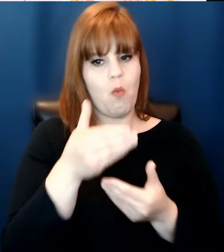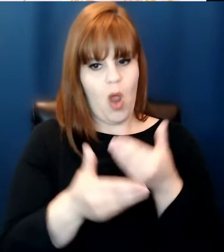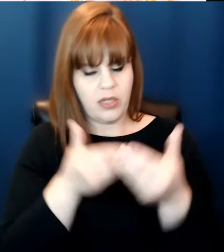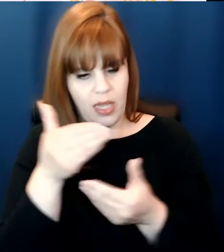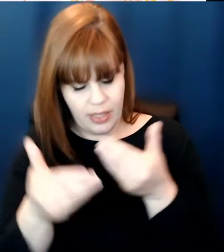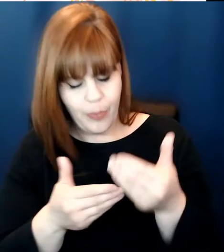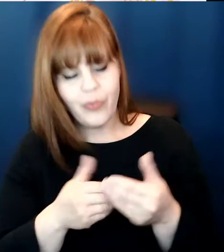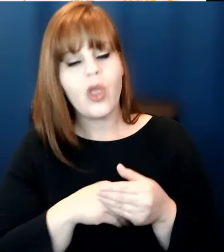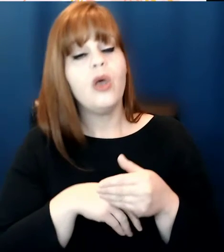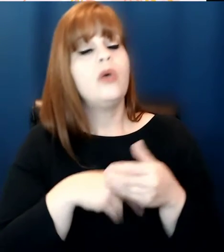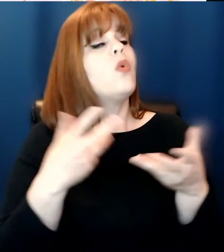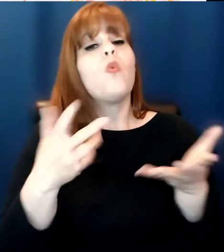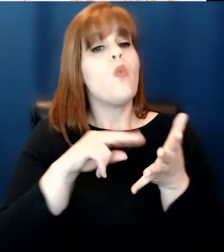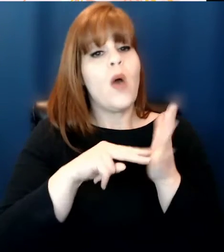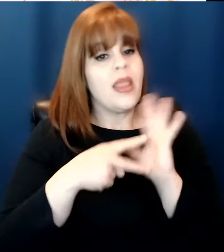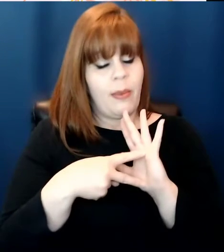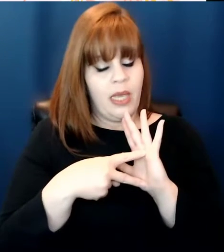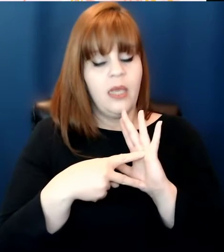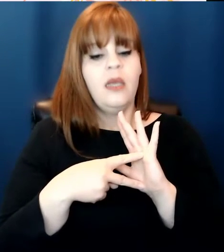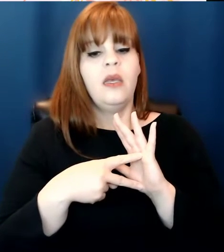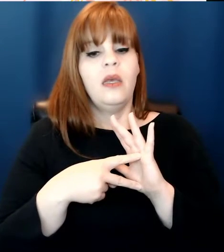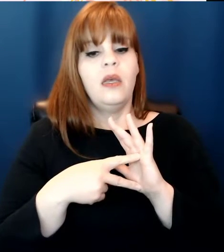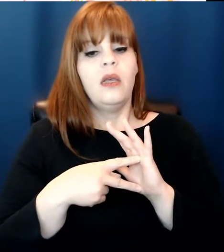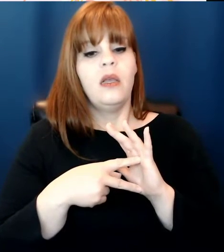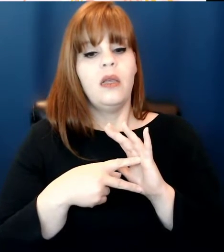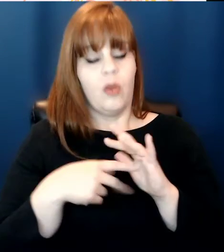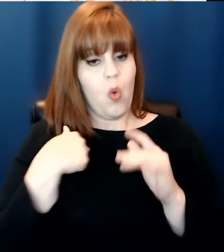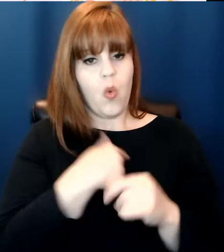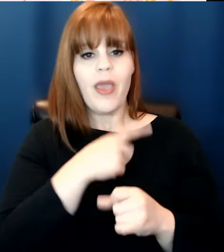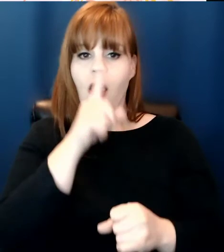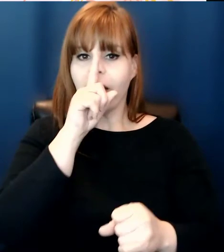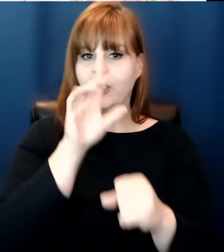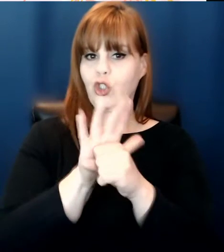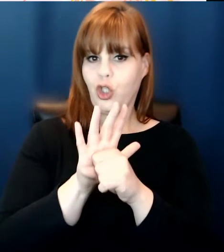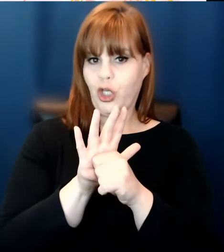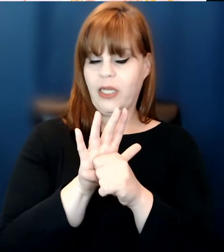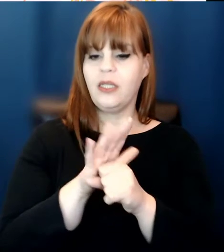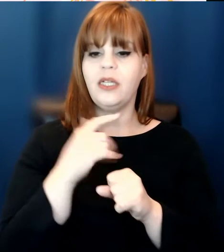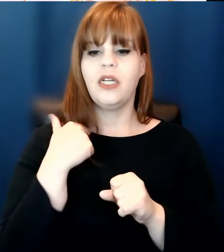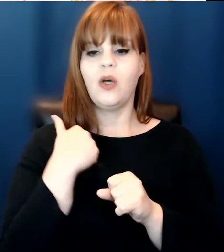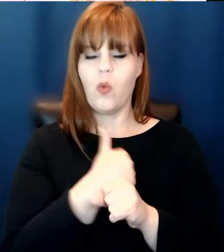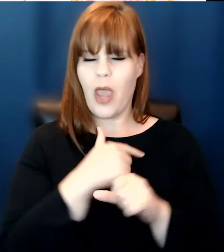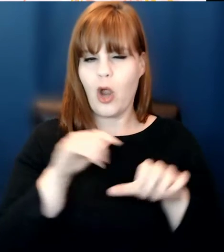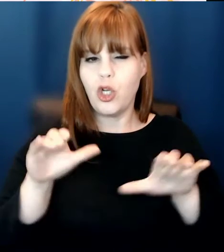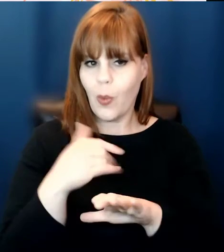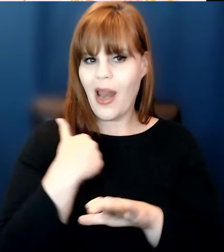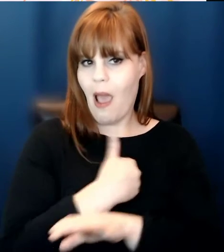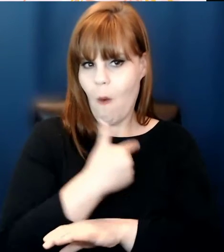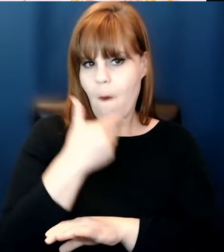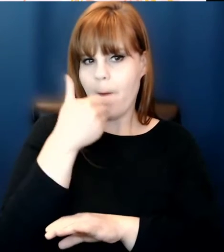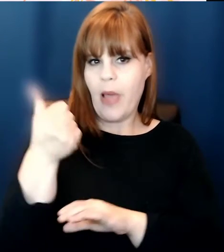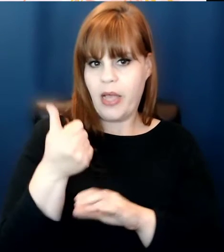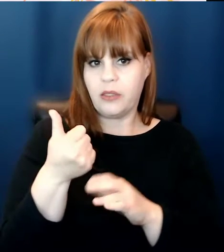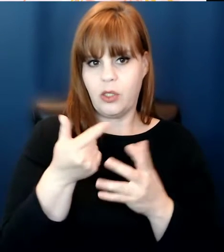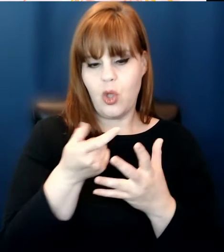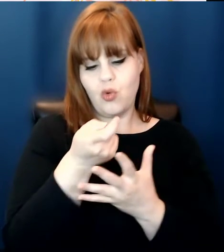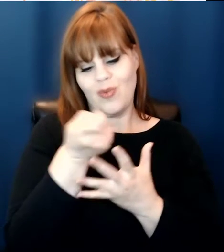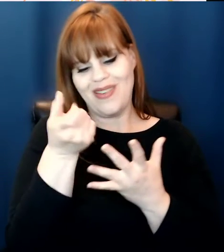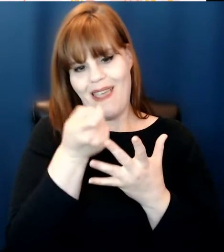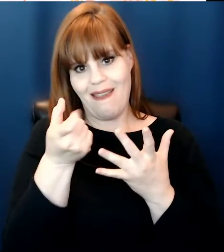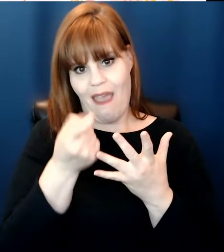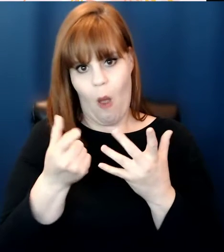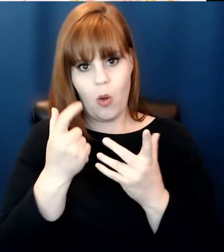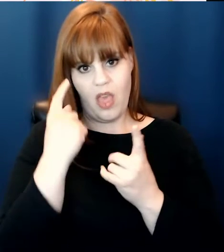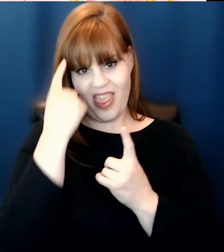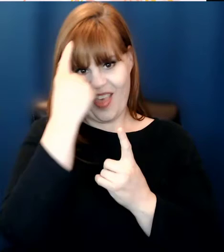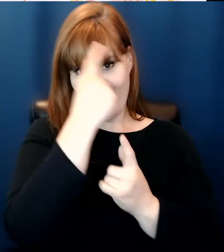pre-processing, and so what that means is that we're ensuring that we're doing our best to kind of take out any of the